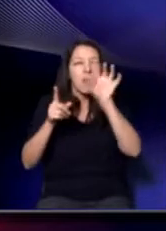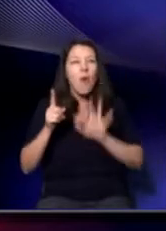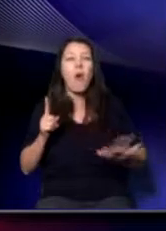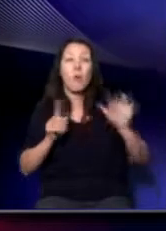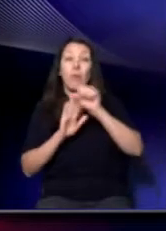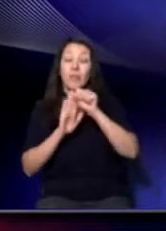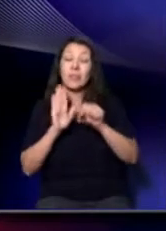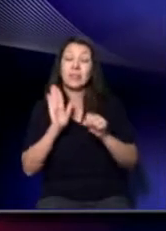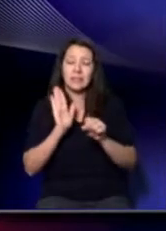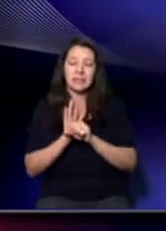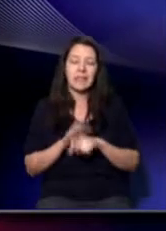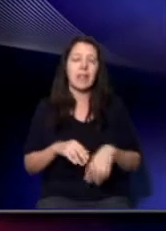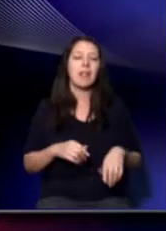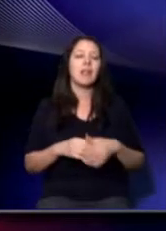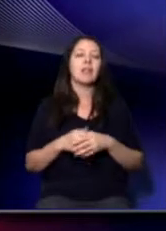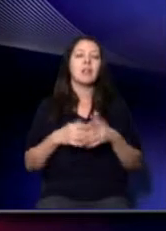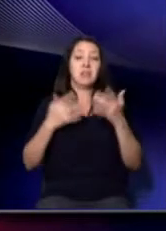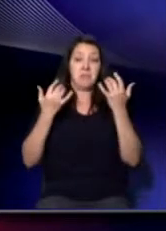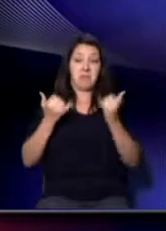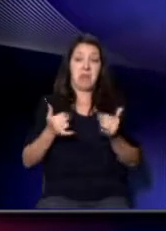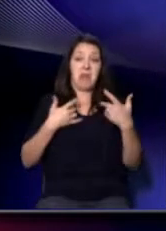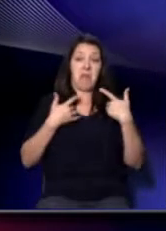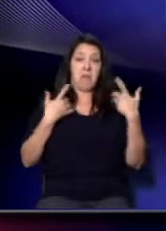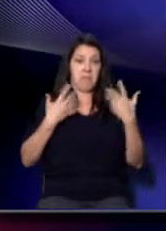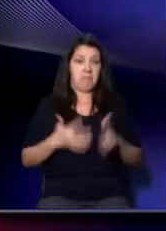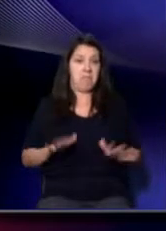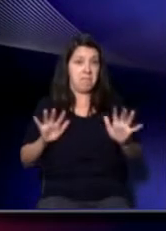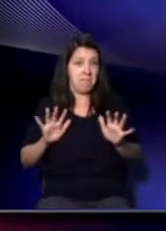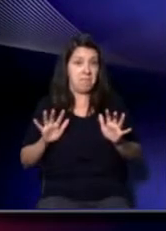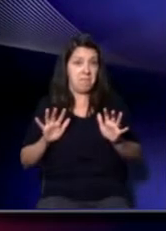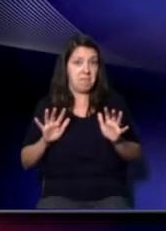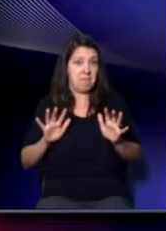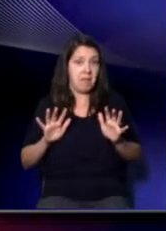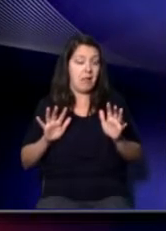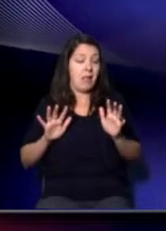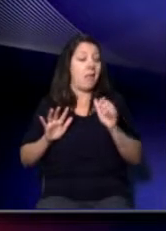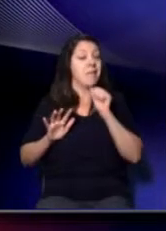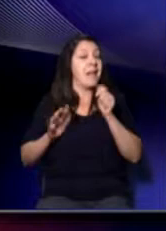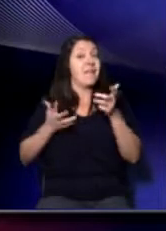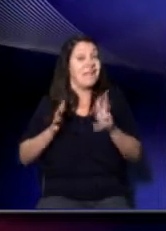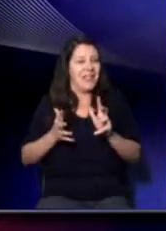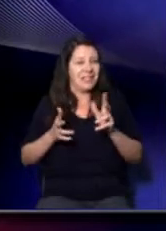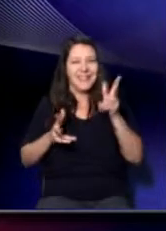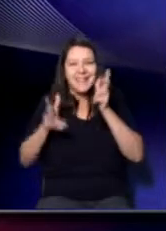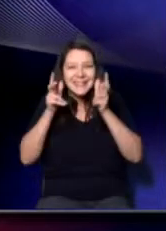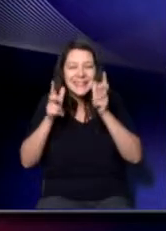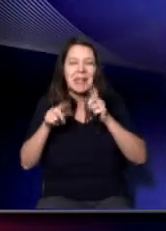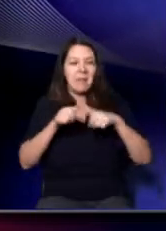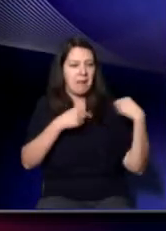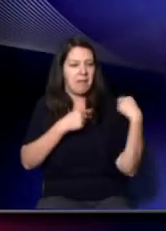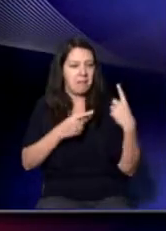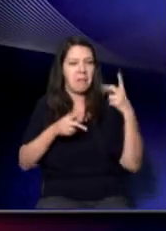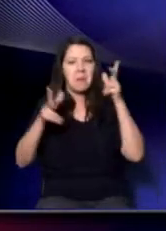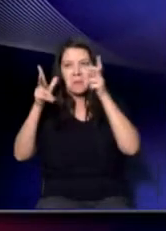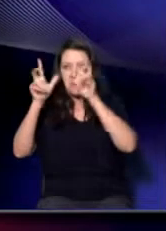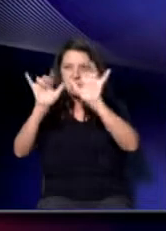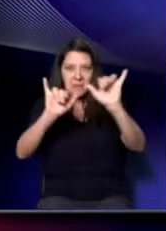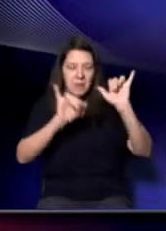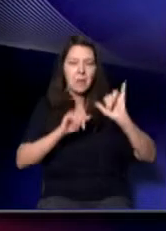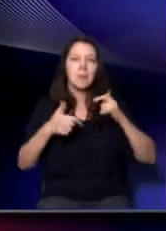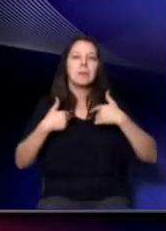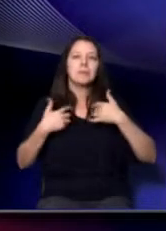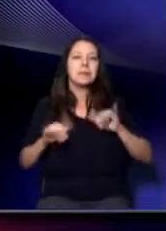Since then, I've been shifting gears. I'm still listening, I'm still learning, I'm still seeking to